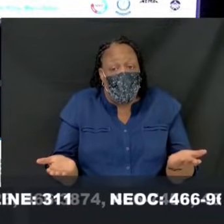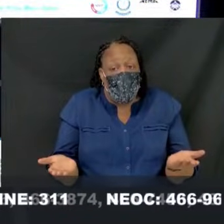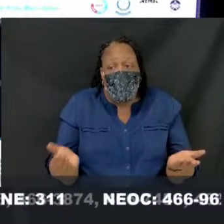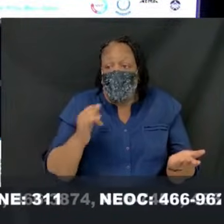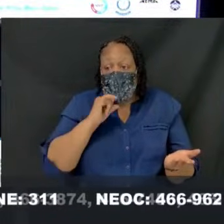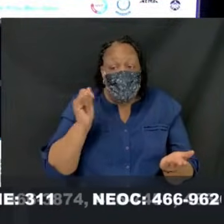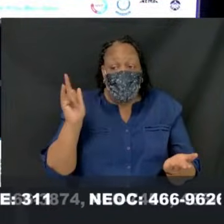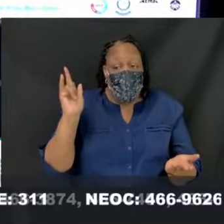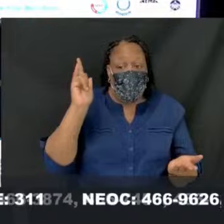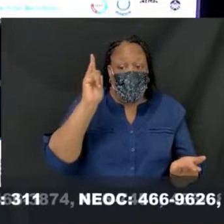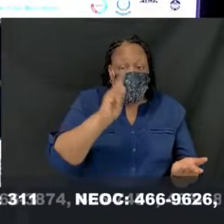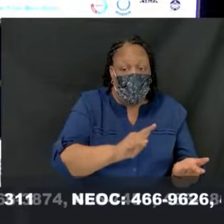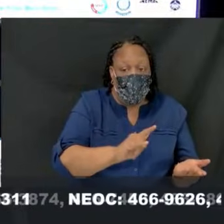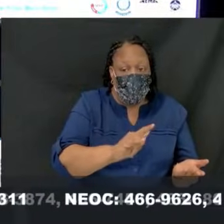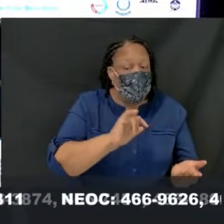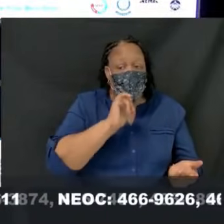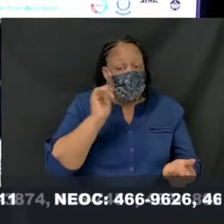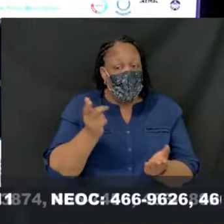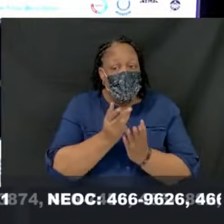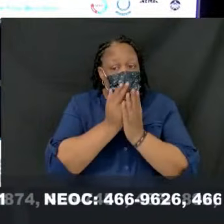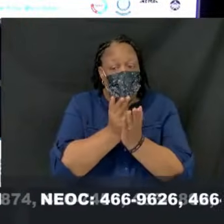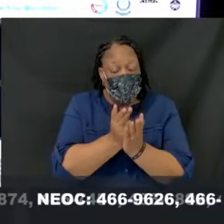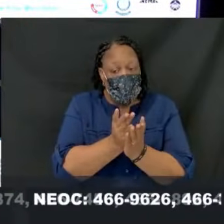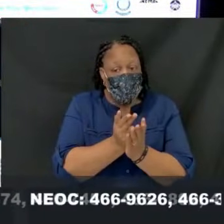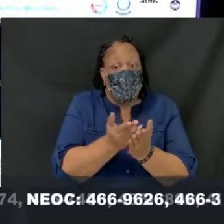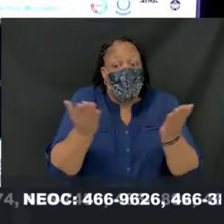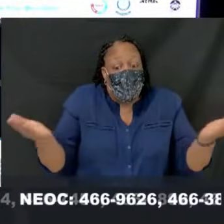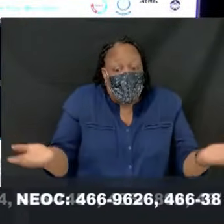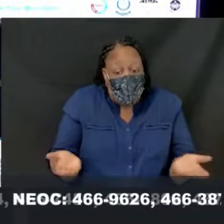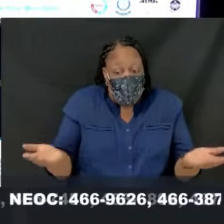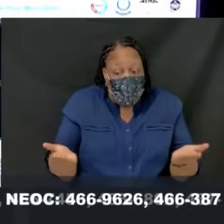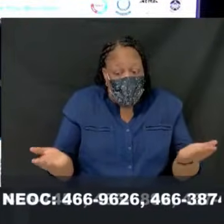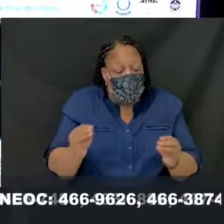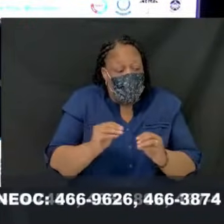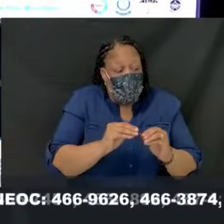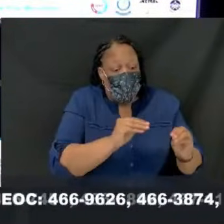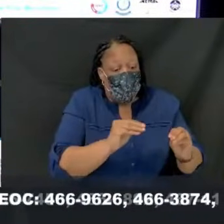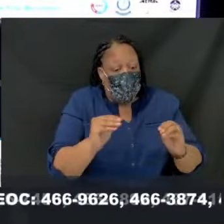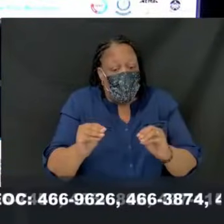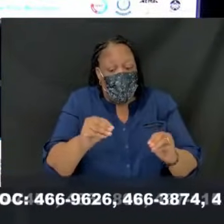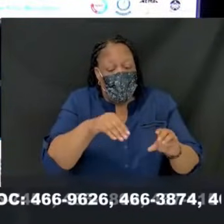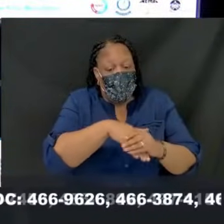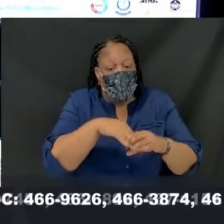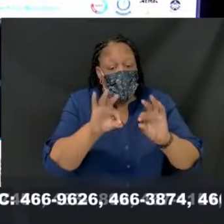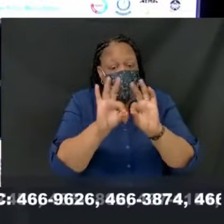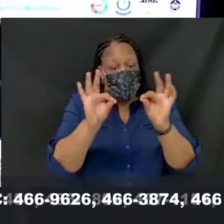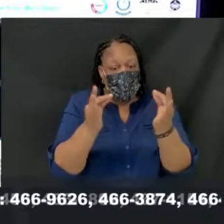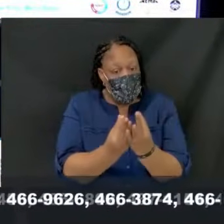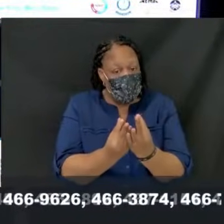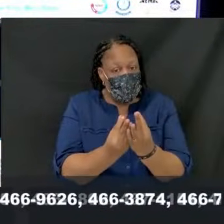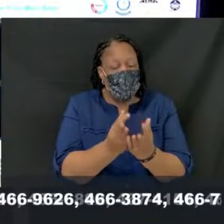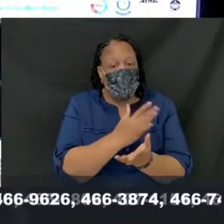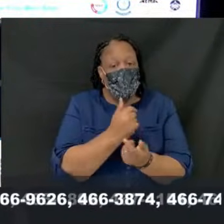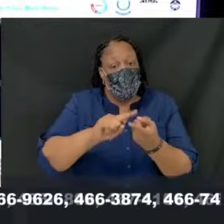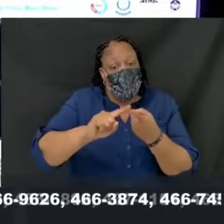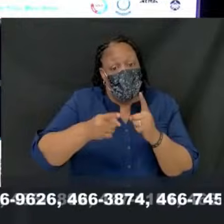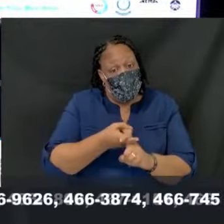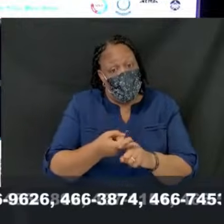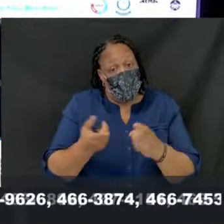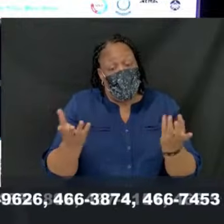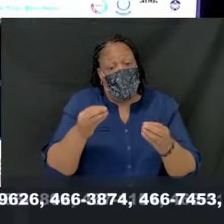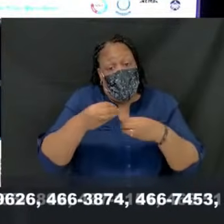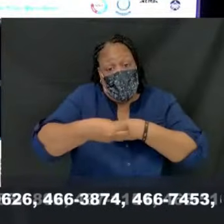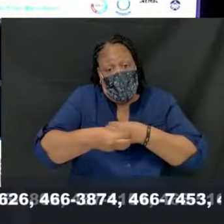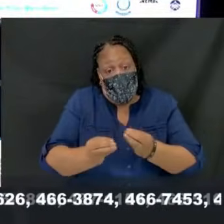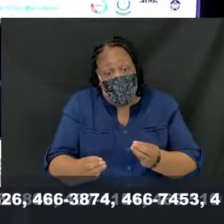careful of what is happening around us. But the reality is, as I was in a discussion with Minister Phibbs, is that persons have